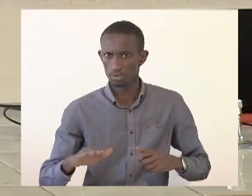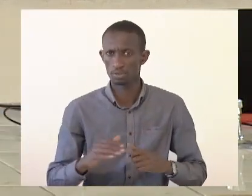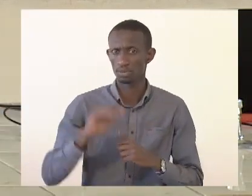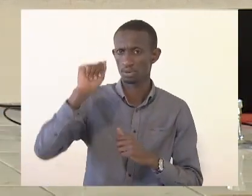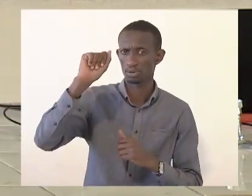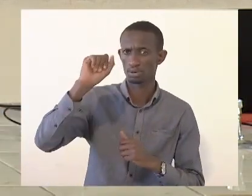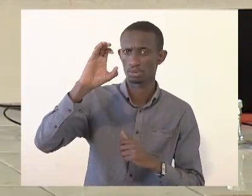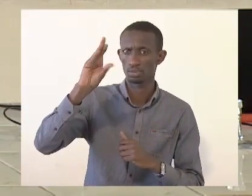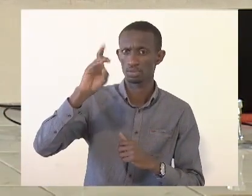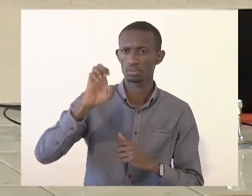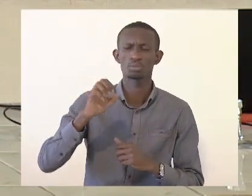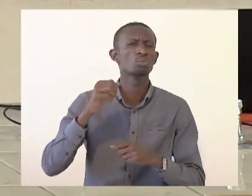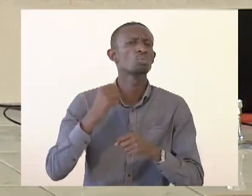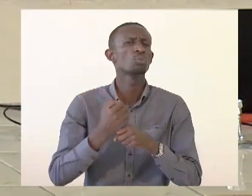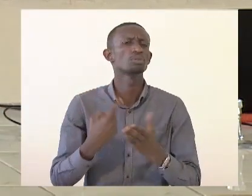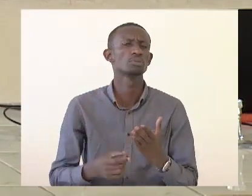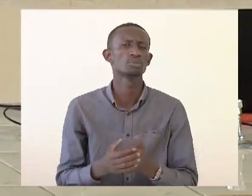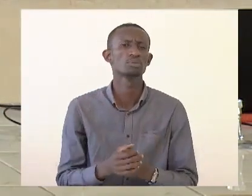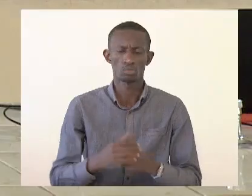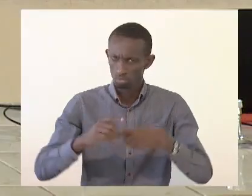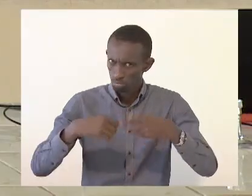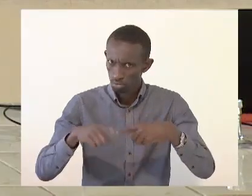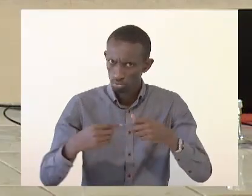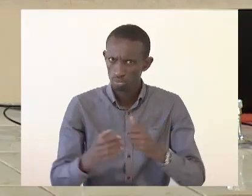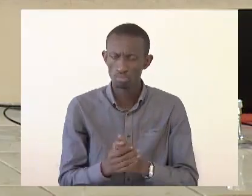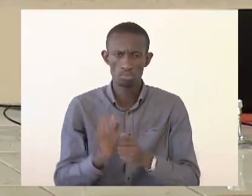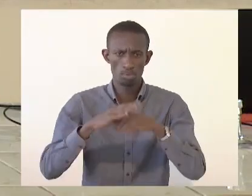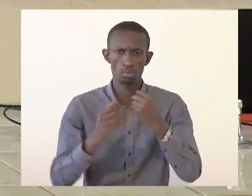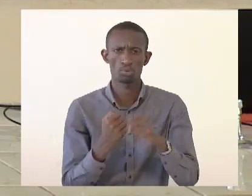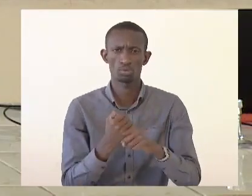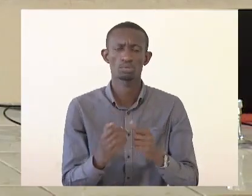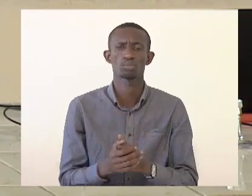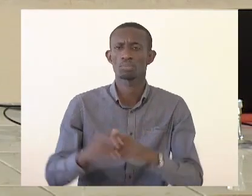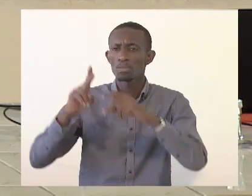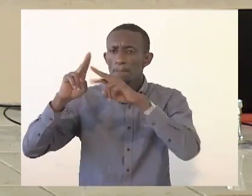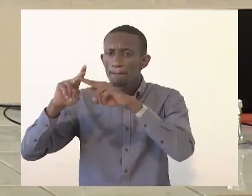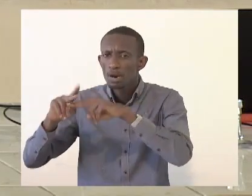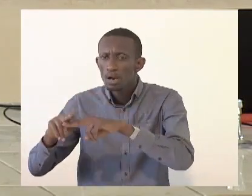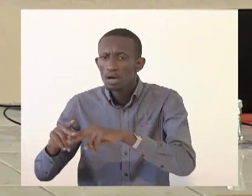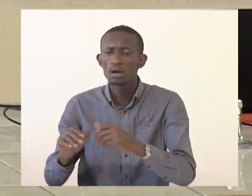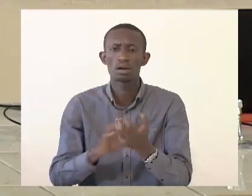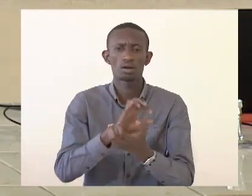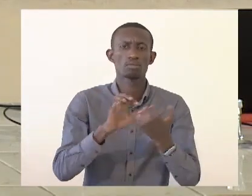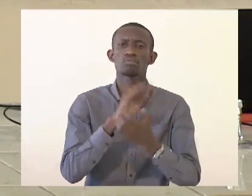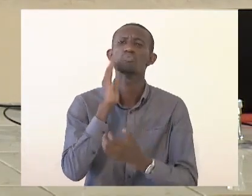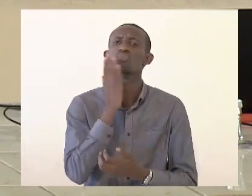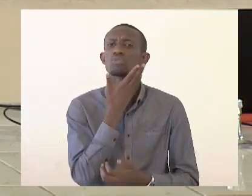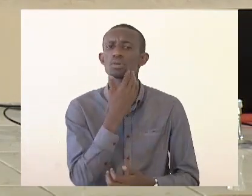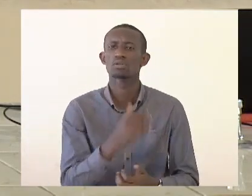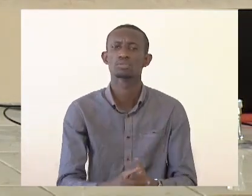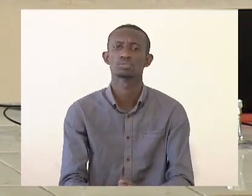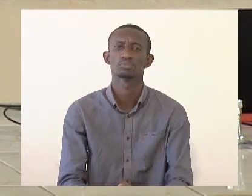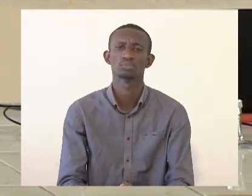acid, what do we produce? We always produce a salt and water. So